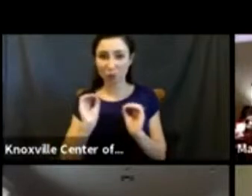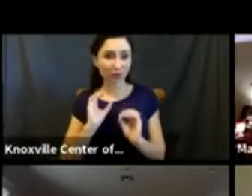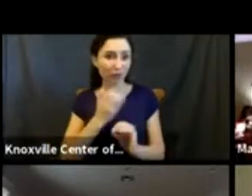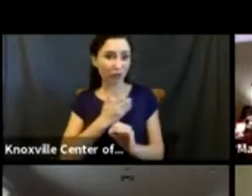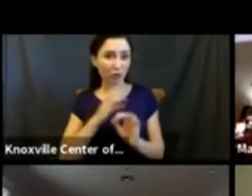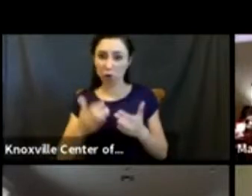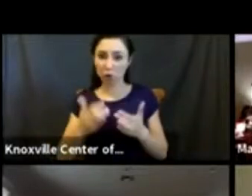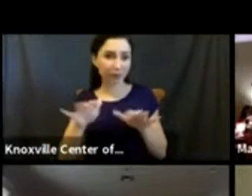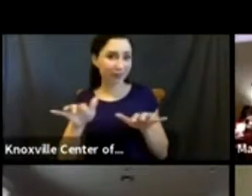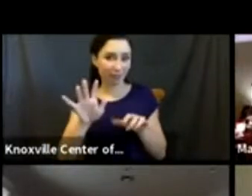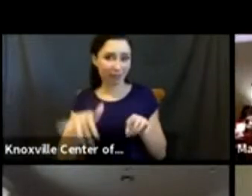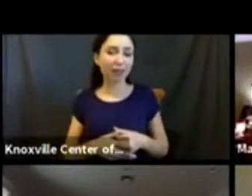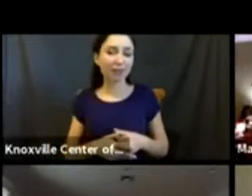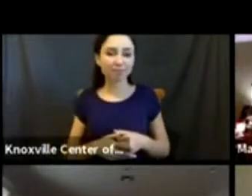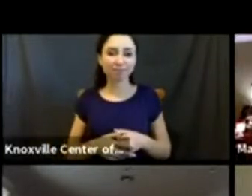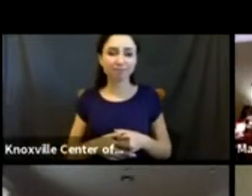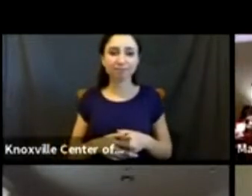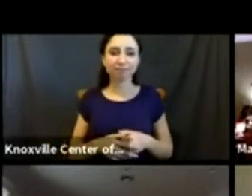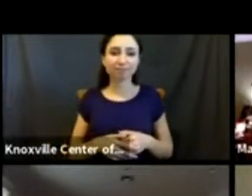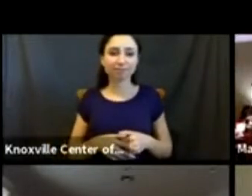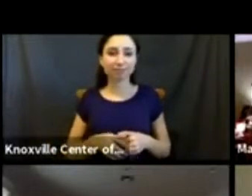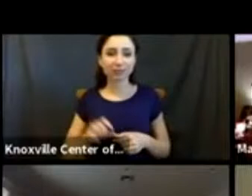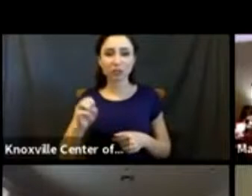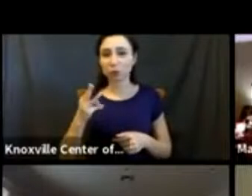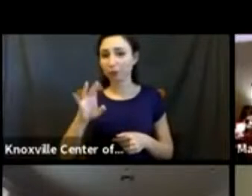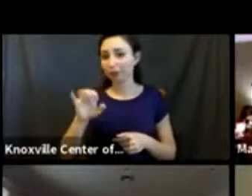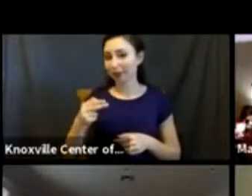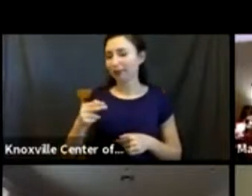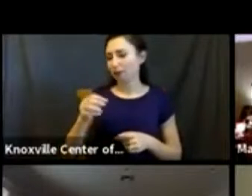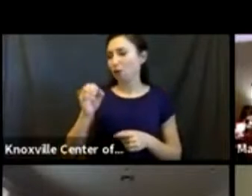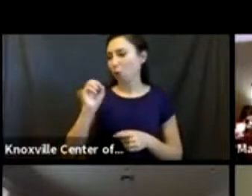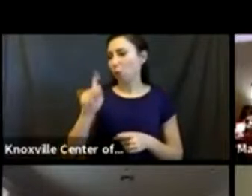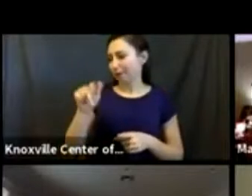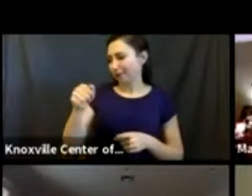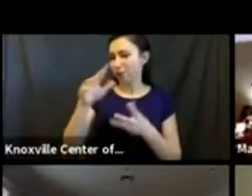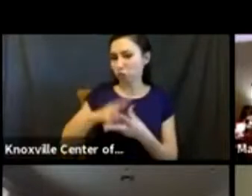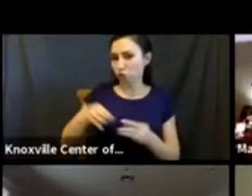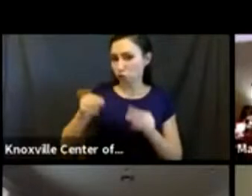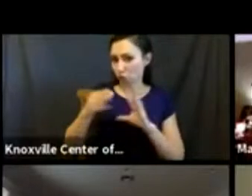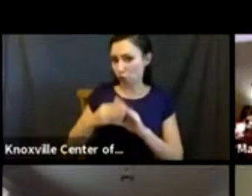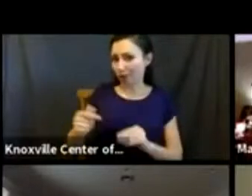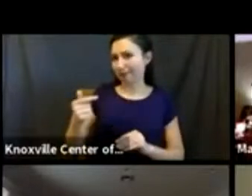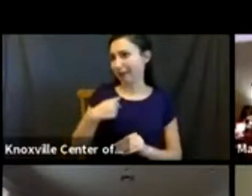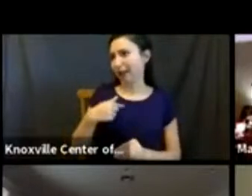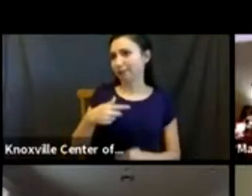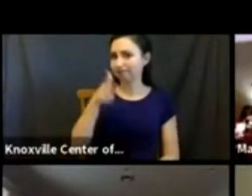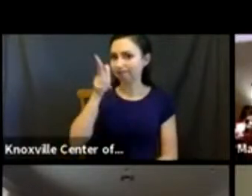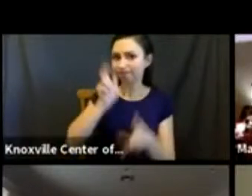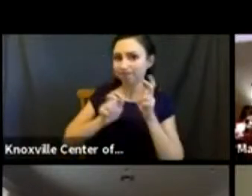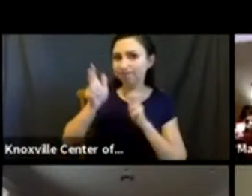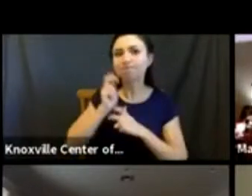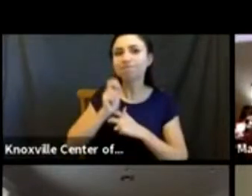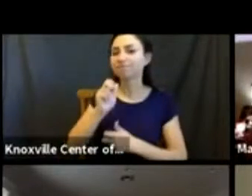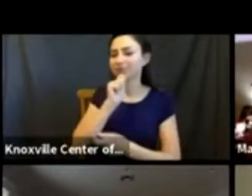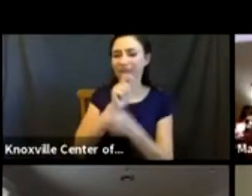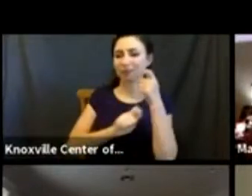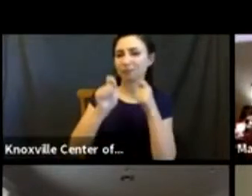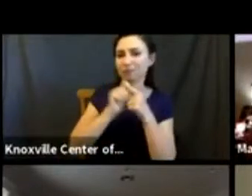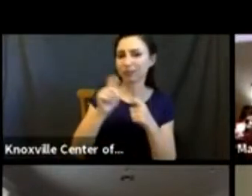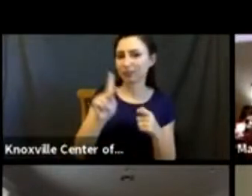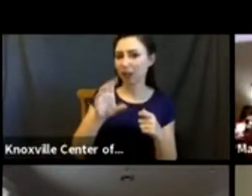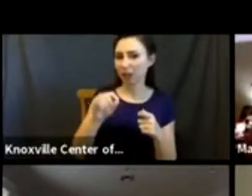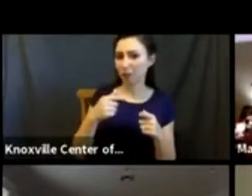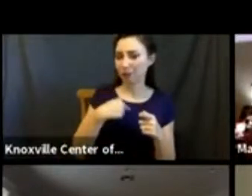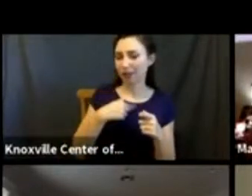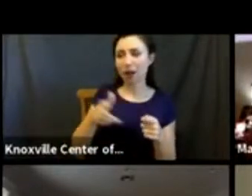Okay. Okay. And again, what the stories I heard, I'm not saying they were specifically Knox County. I've just heard that more than once. And